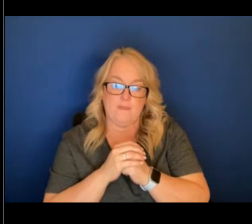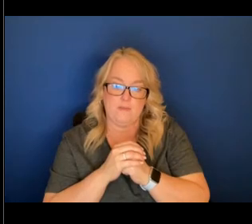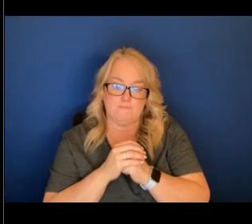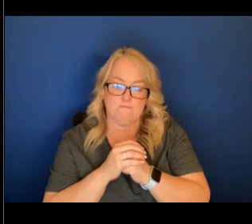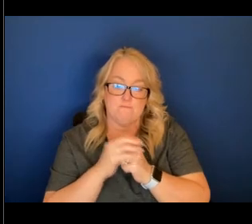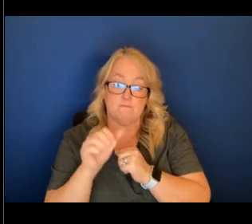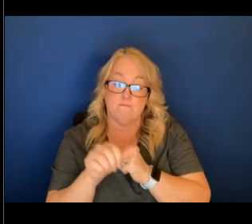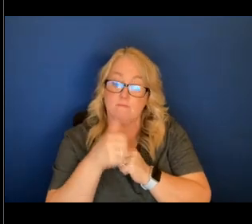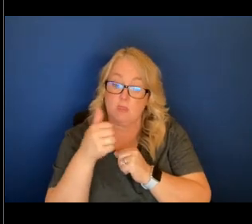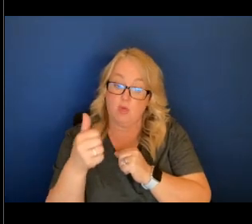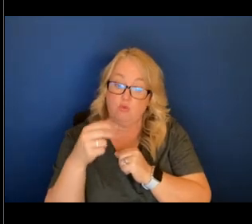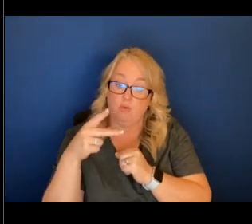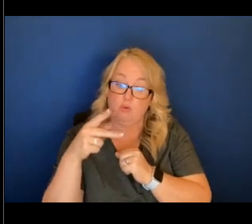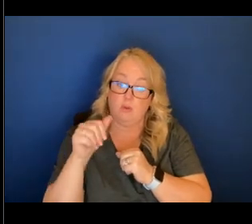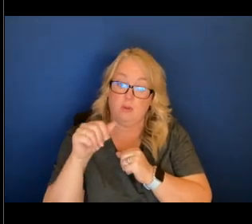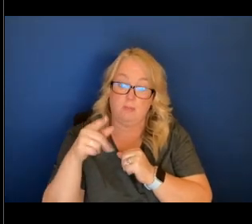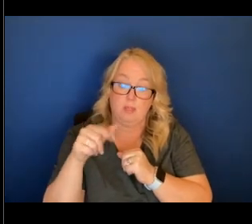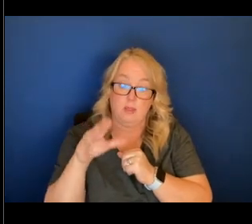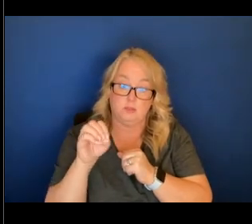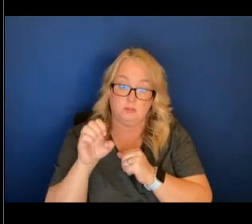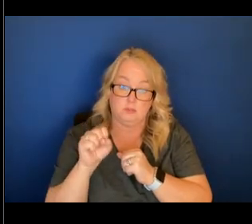Other appliances.